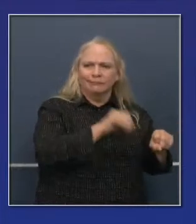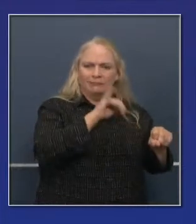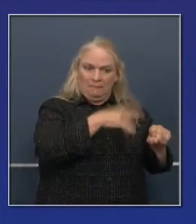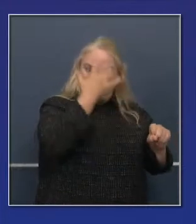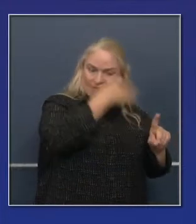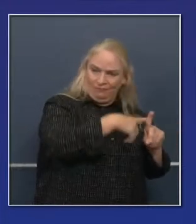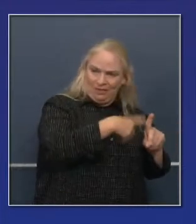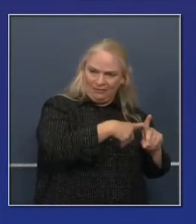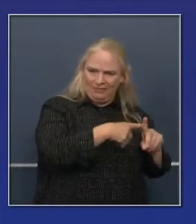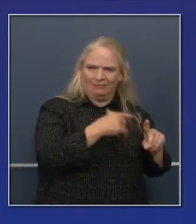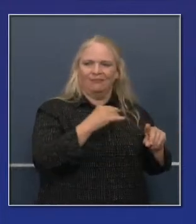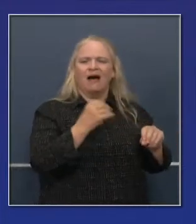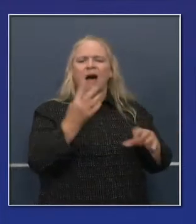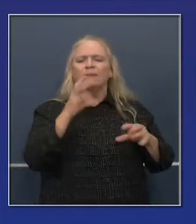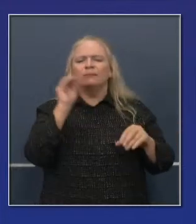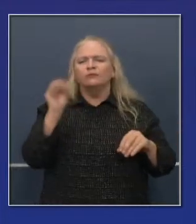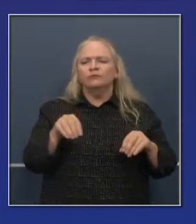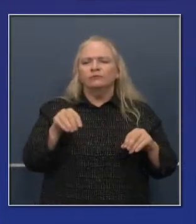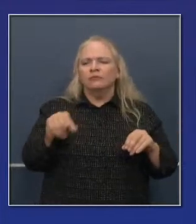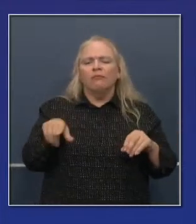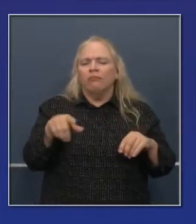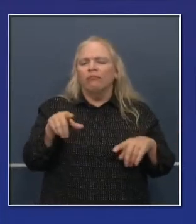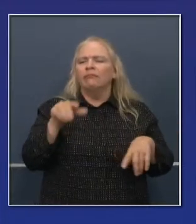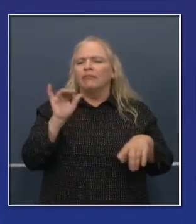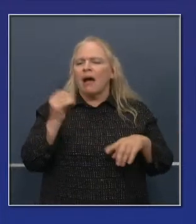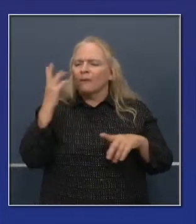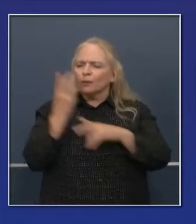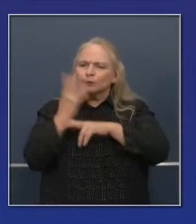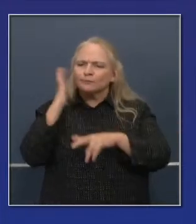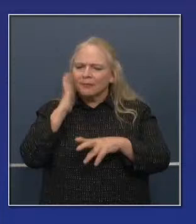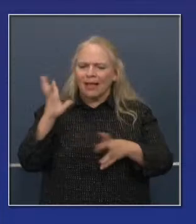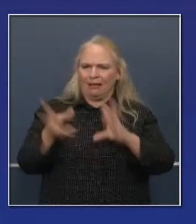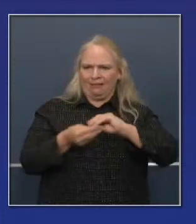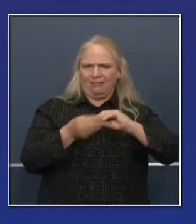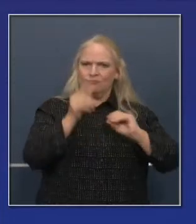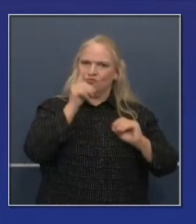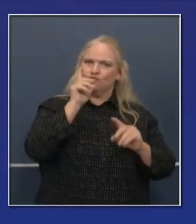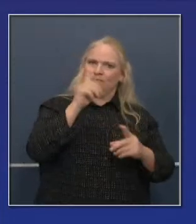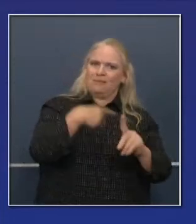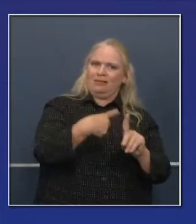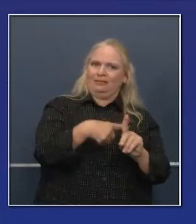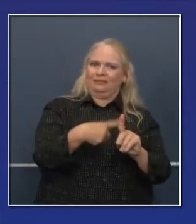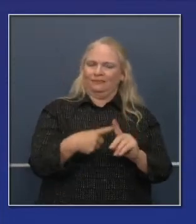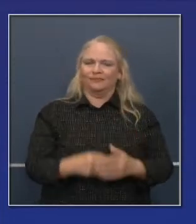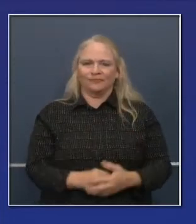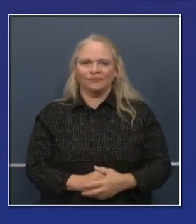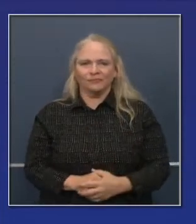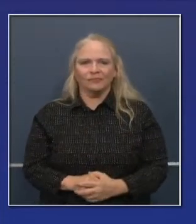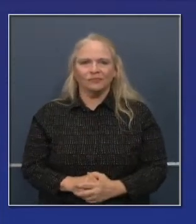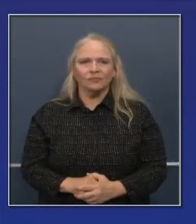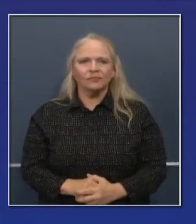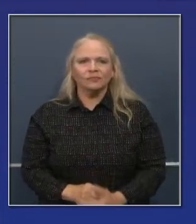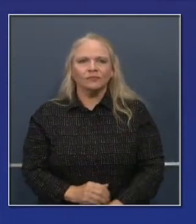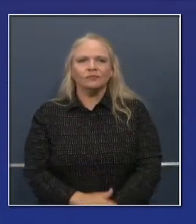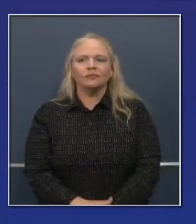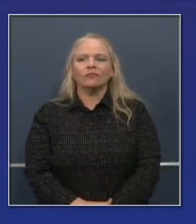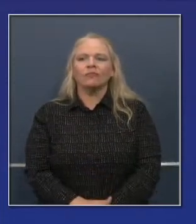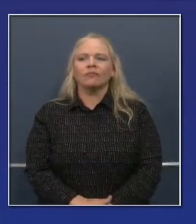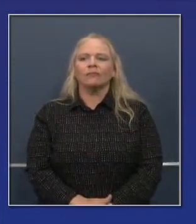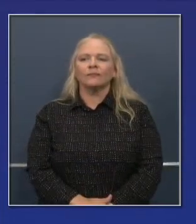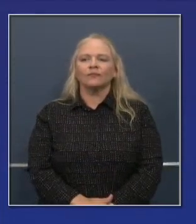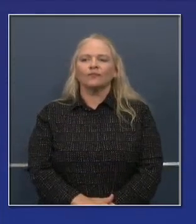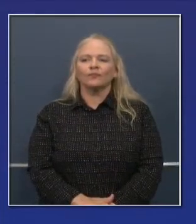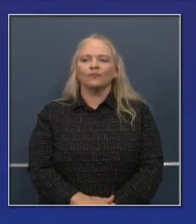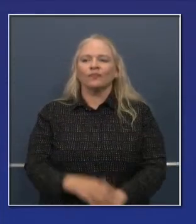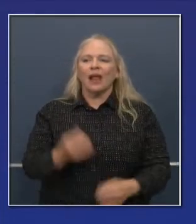6,485. It represents 8.7% of the total number of individuals that are hospitalized utilizing